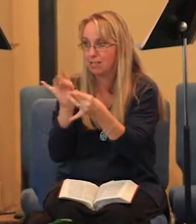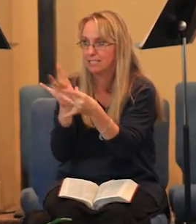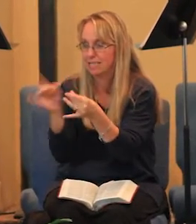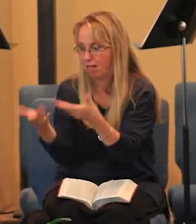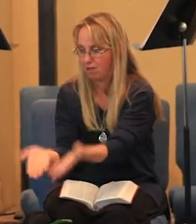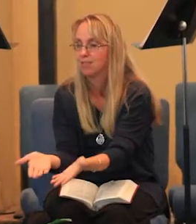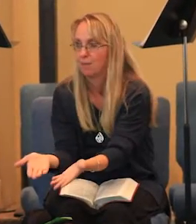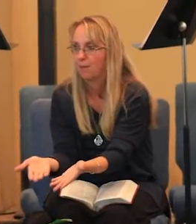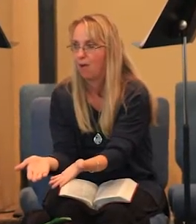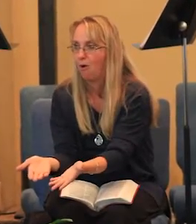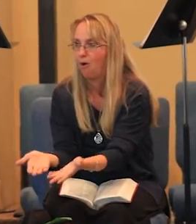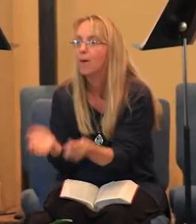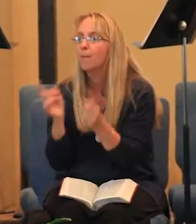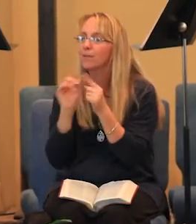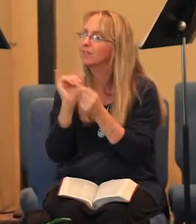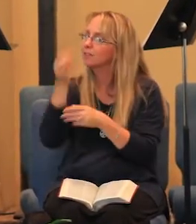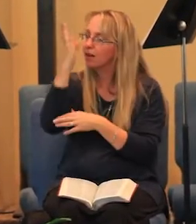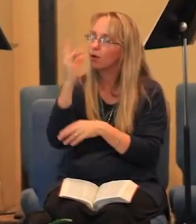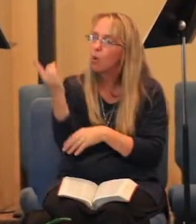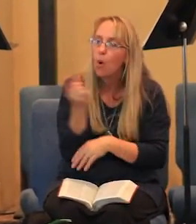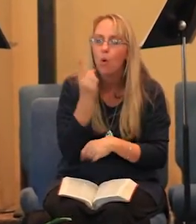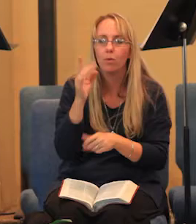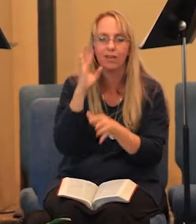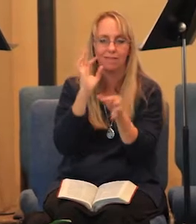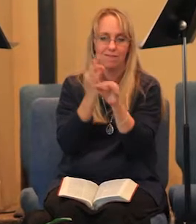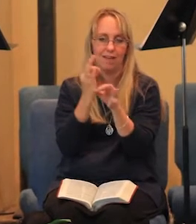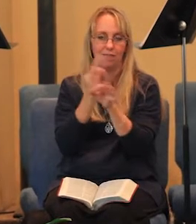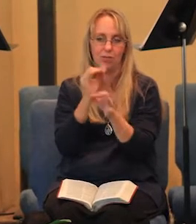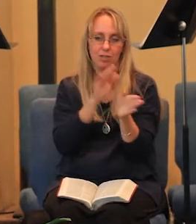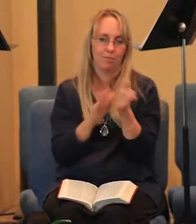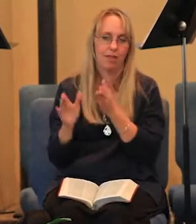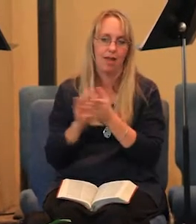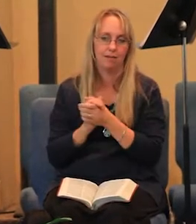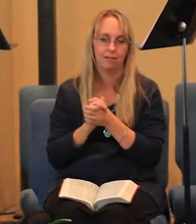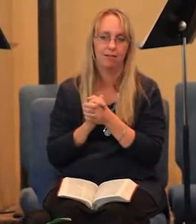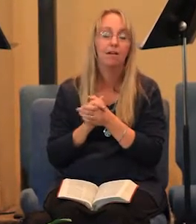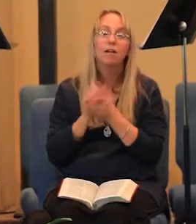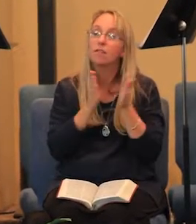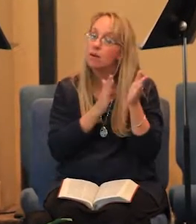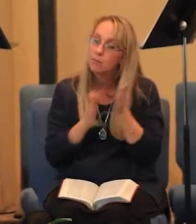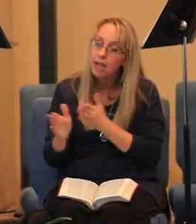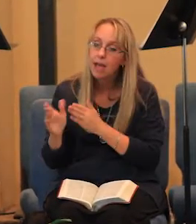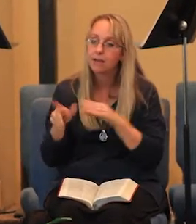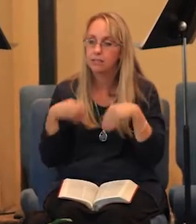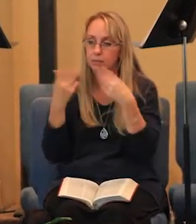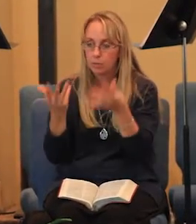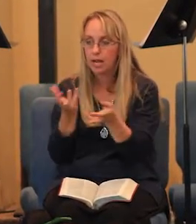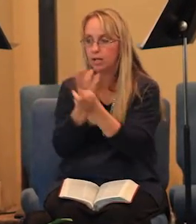to them, because God's always faithful to his plan. And his